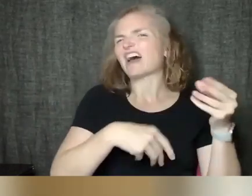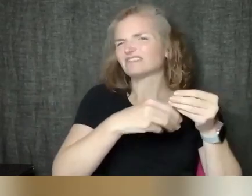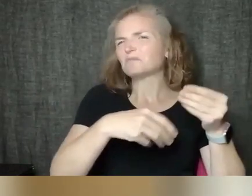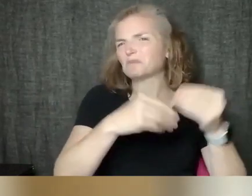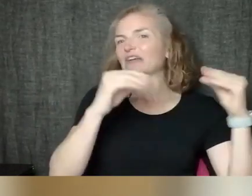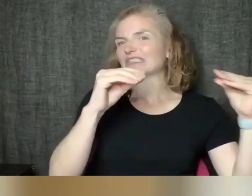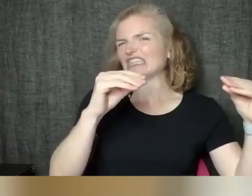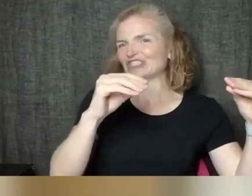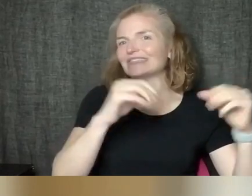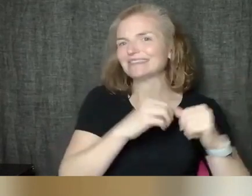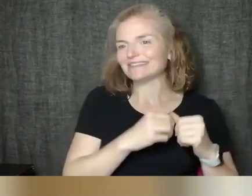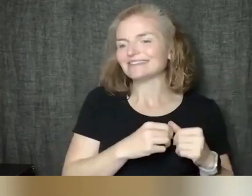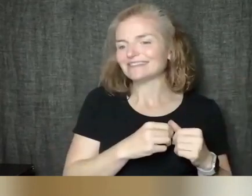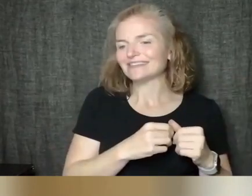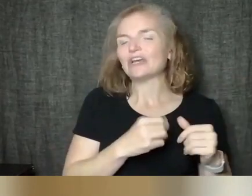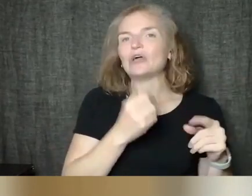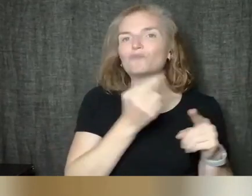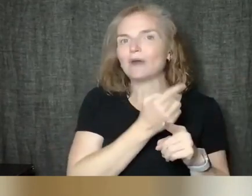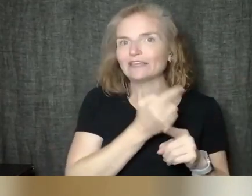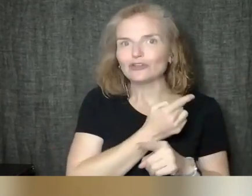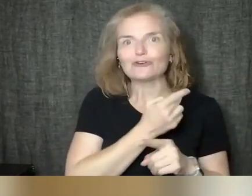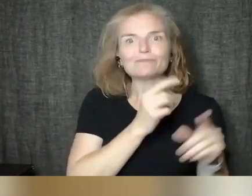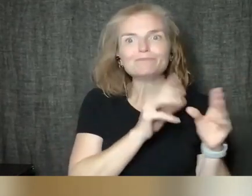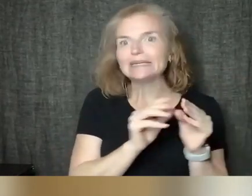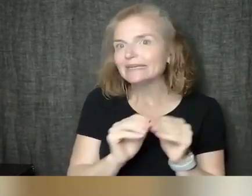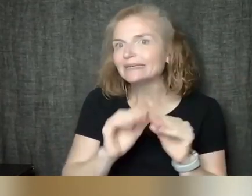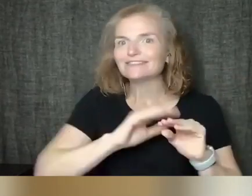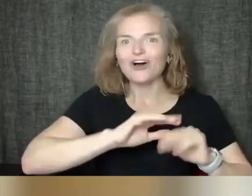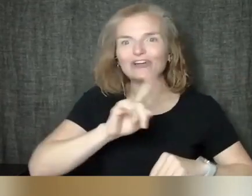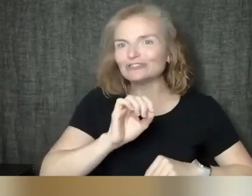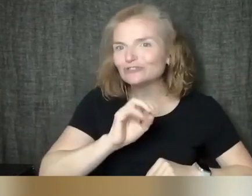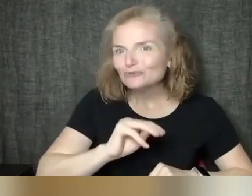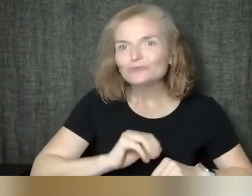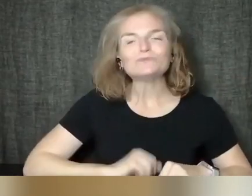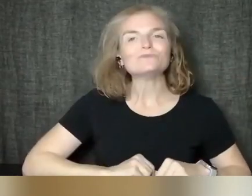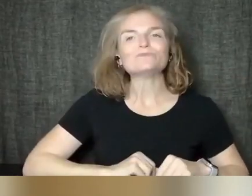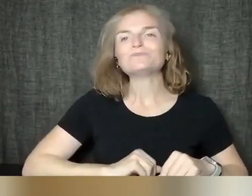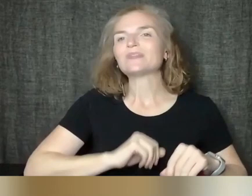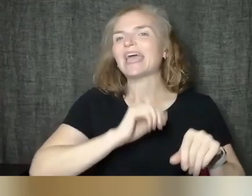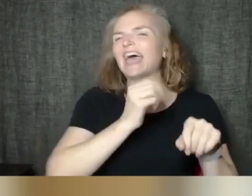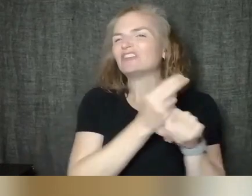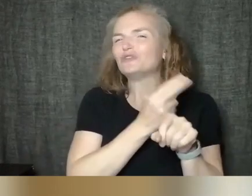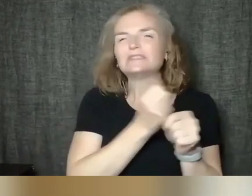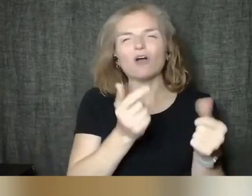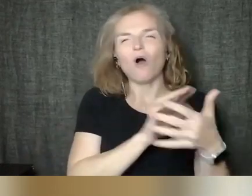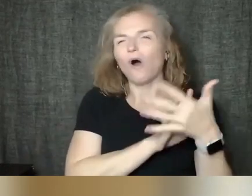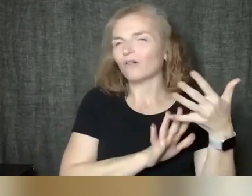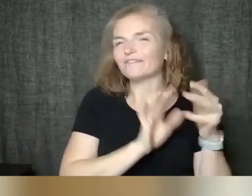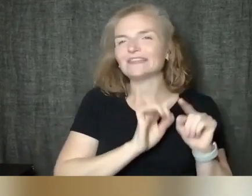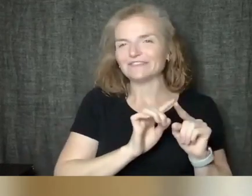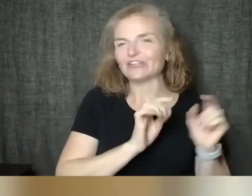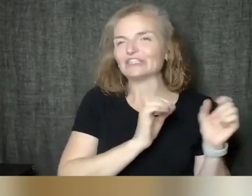teachings, regular meetings on Zoom to work with all of these strategies. But I